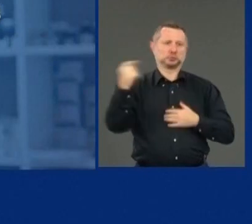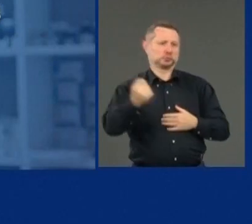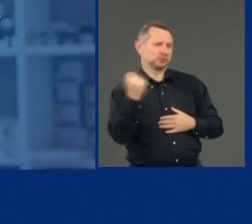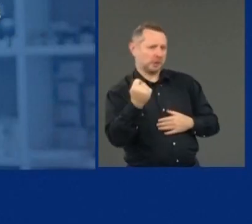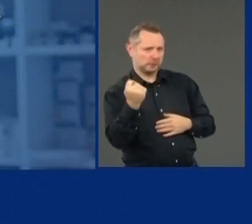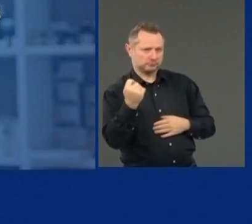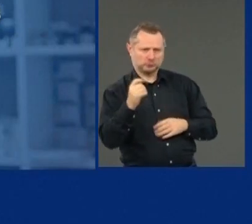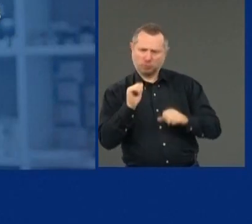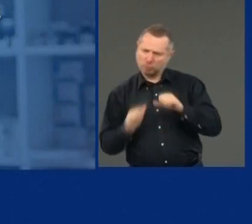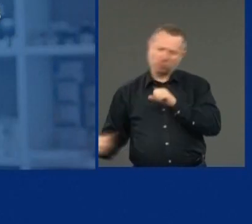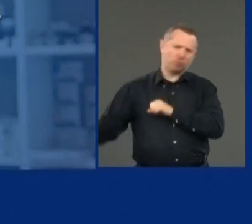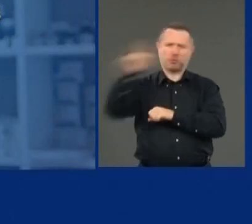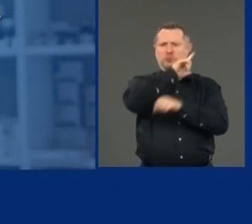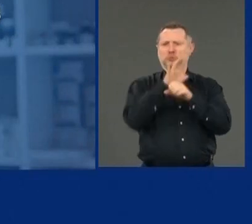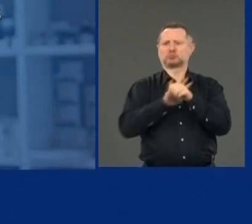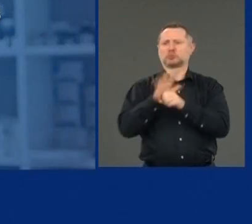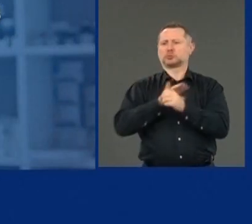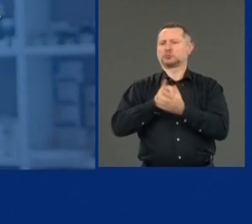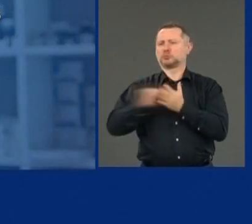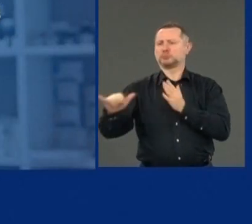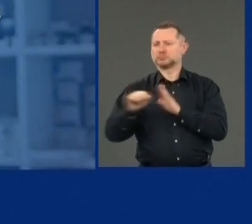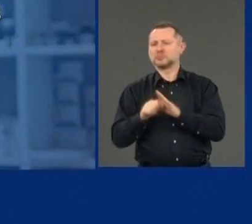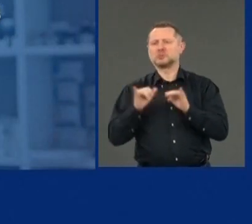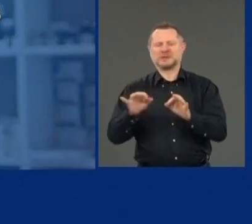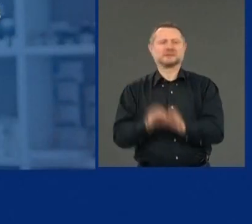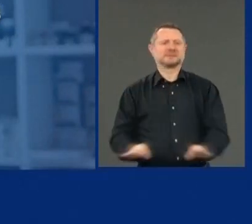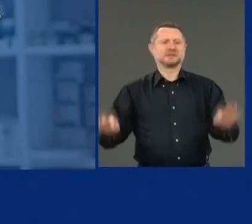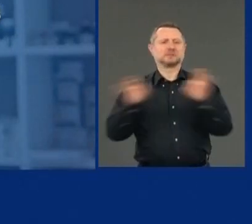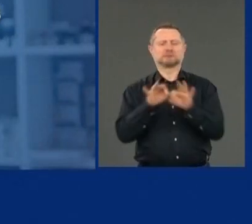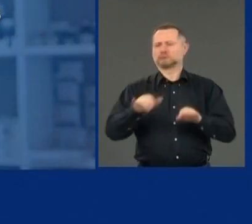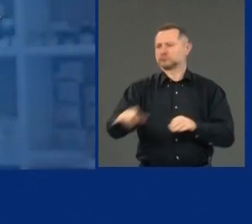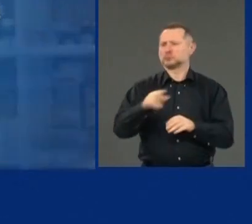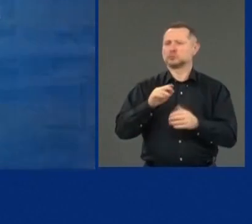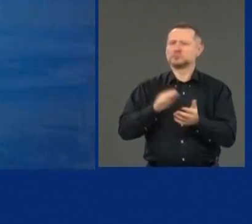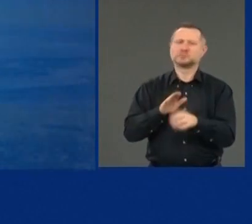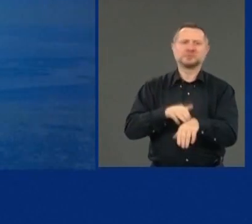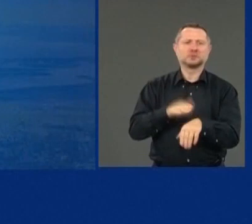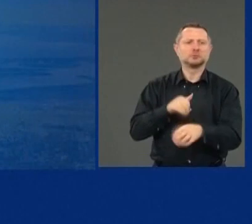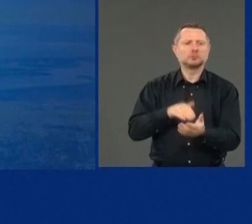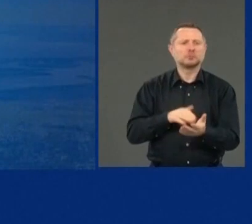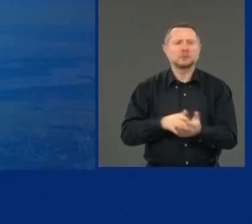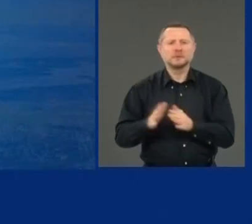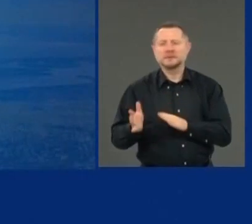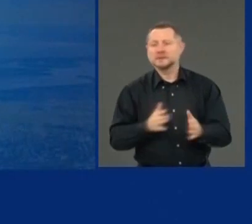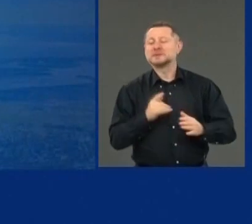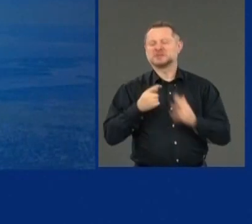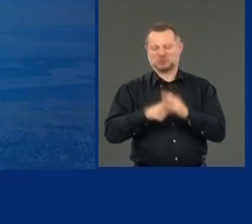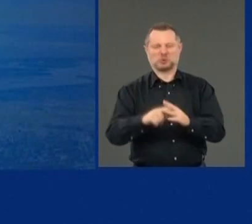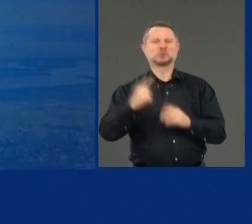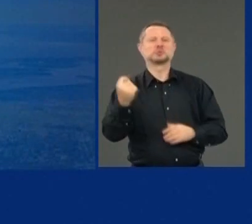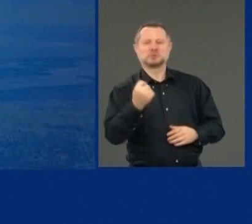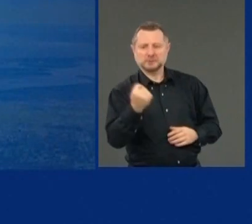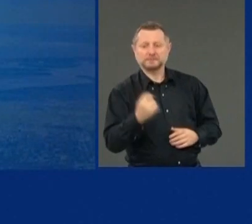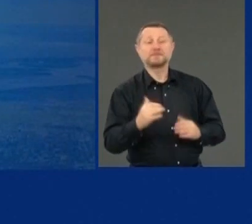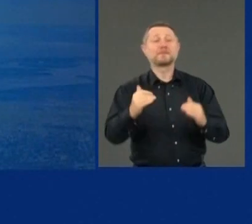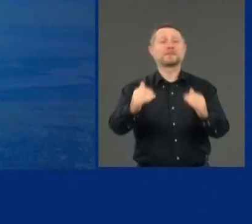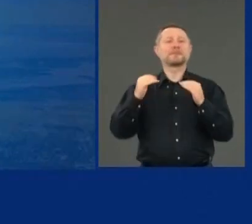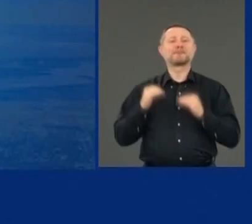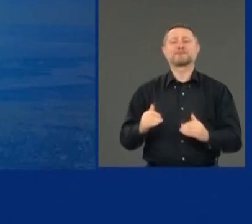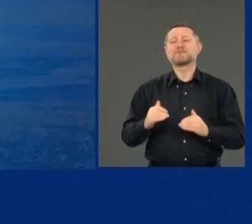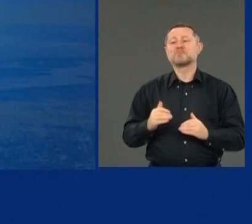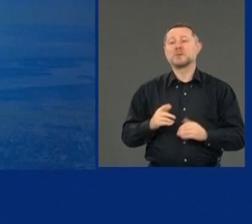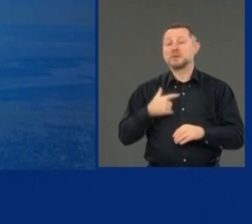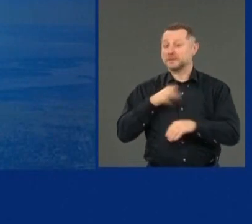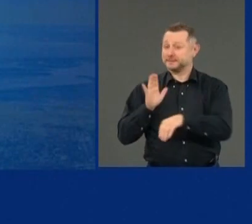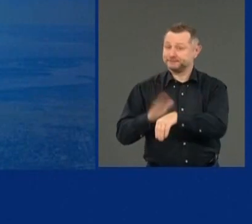That's a service that is necessary and has been necessary for a period of time. That'll start on Tuesday. And I want people to remember